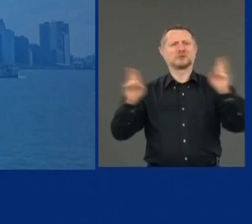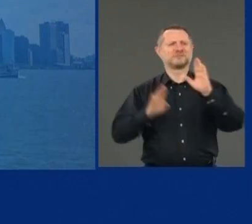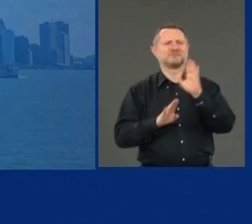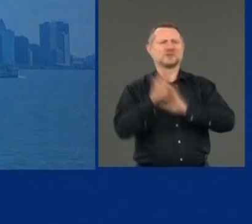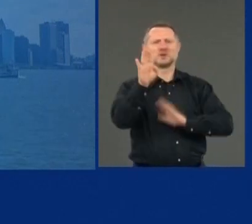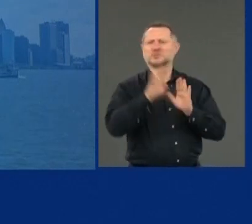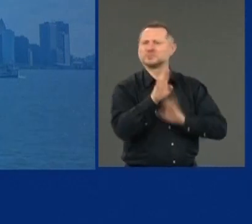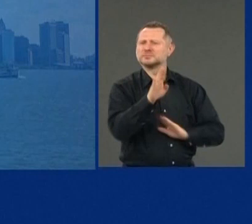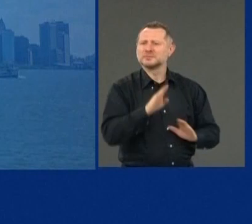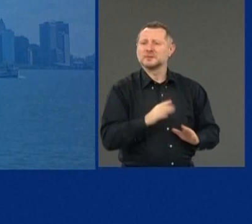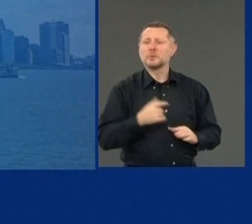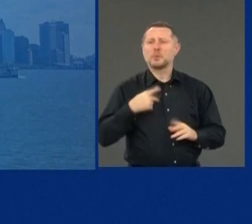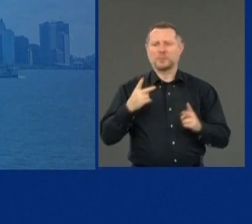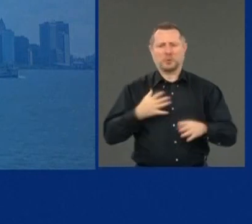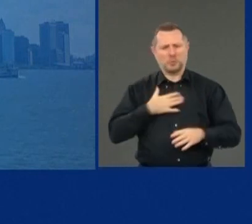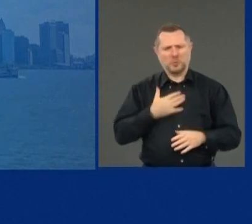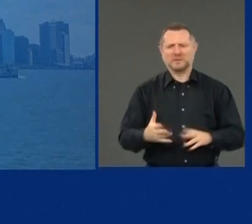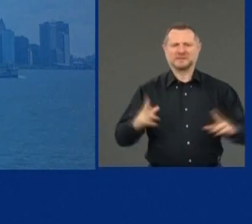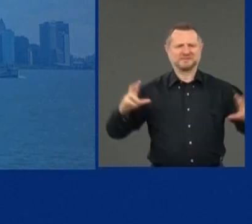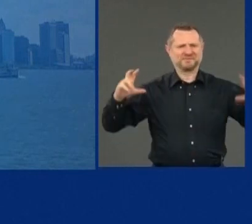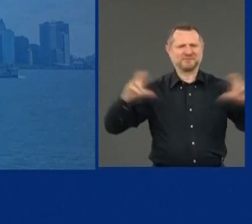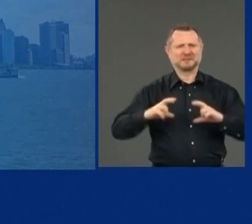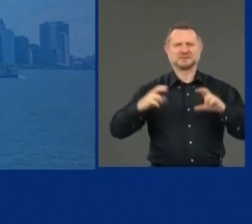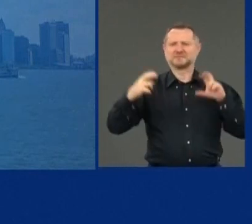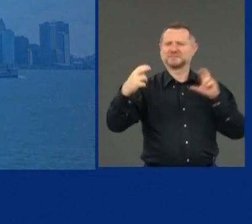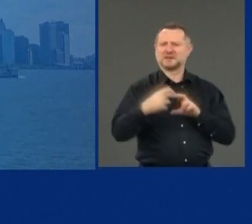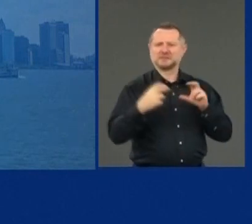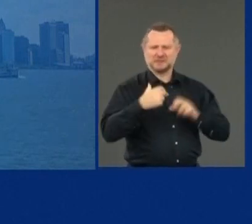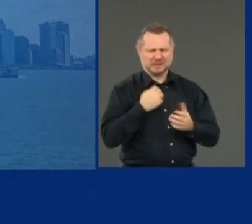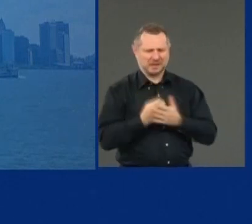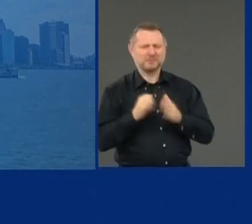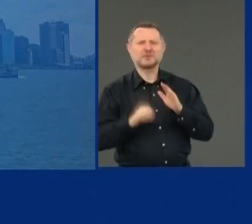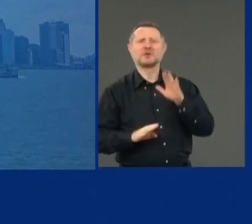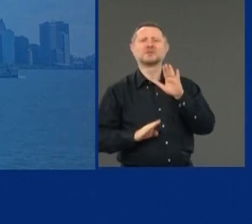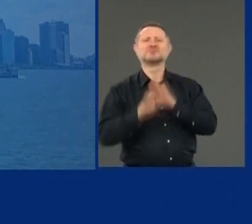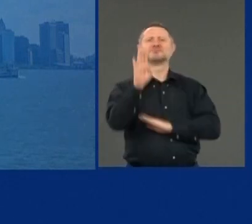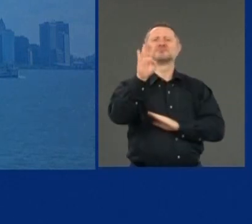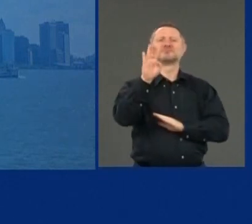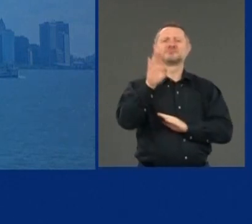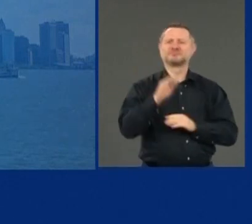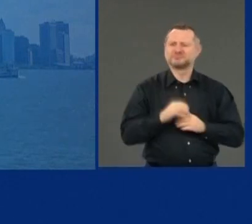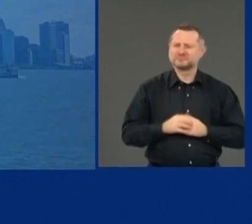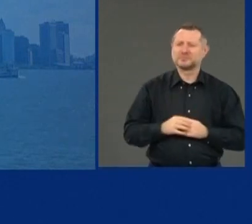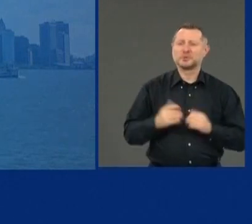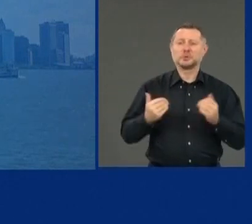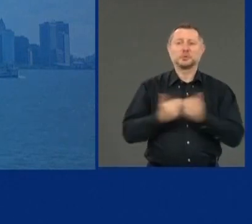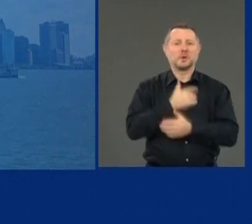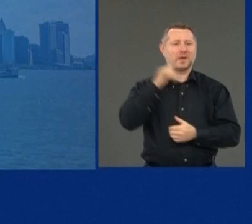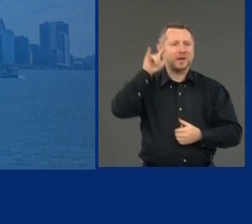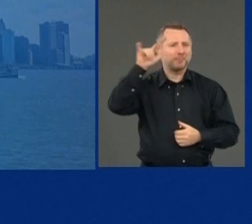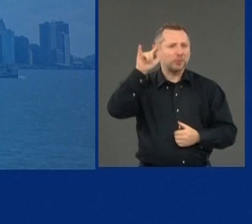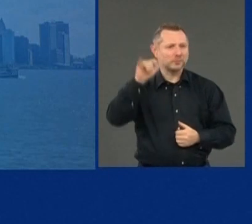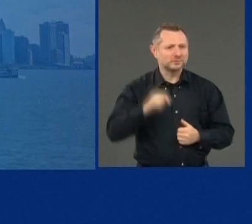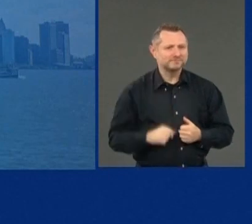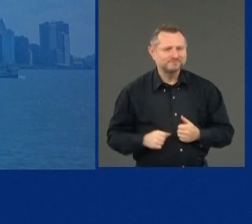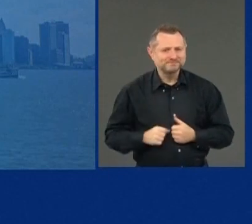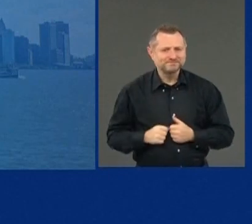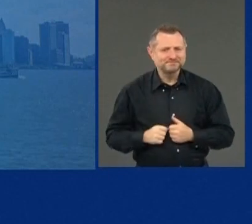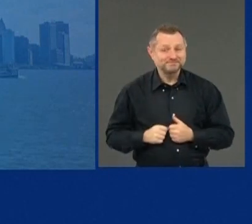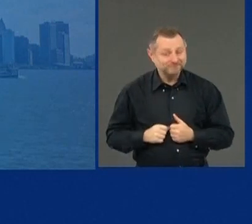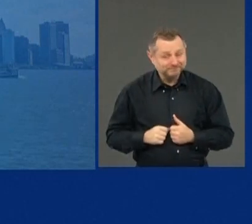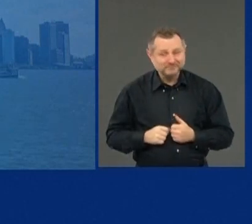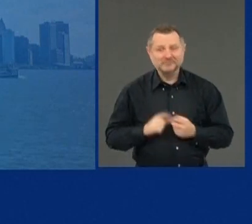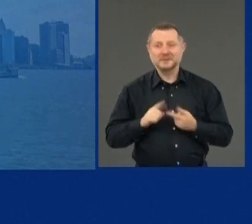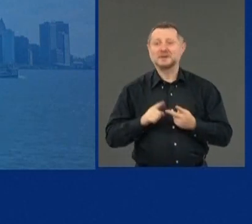where they'll invest once again because they believe in the economy. Build new airports, which makes